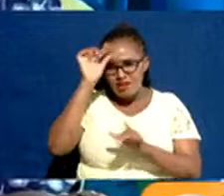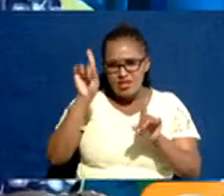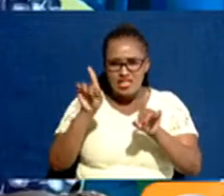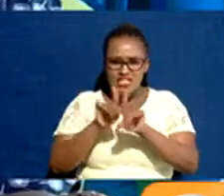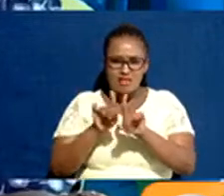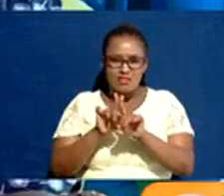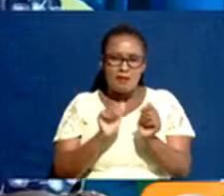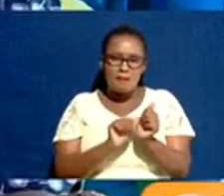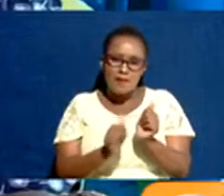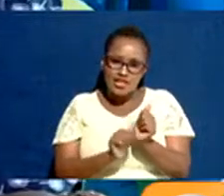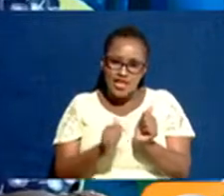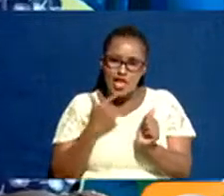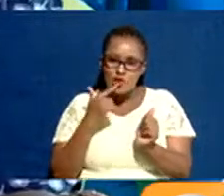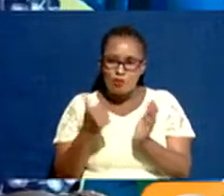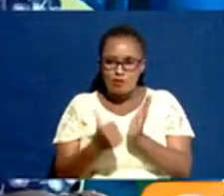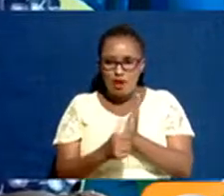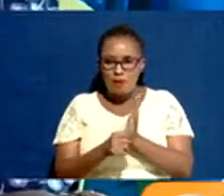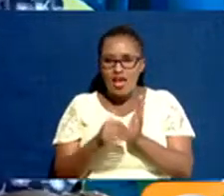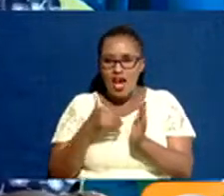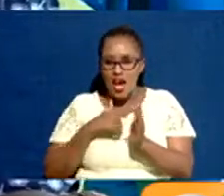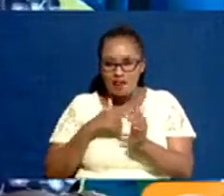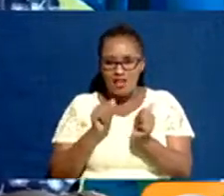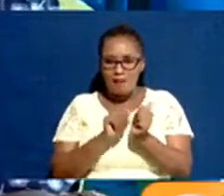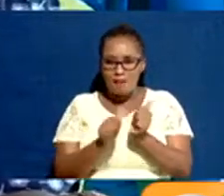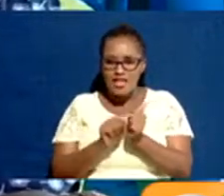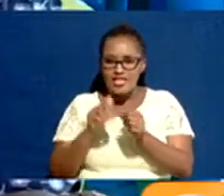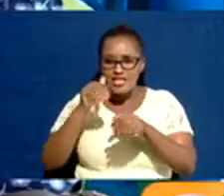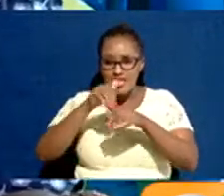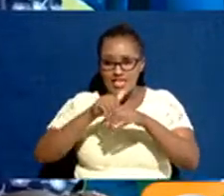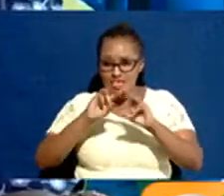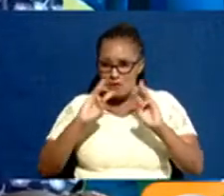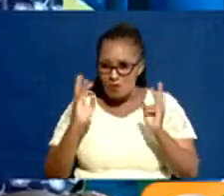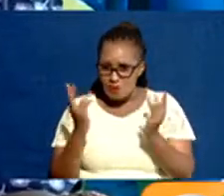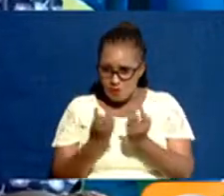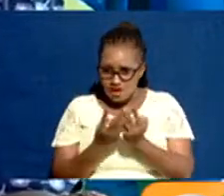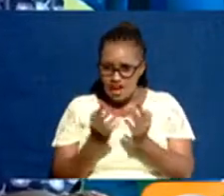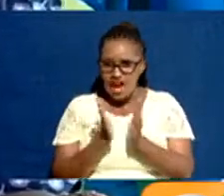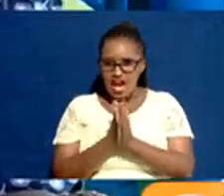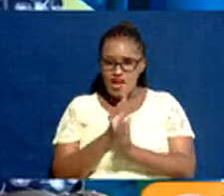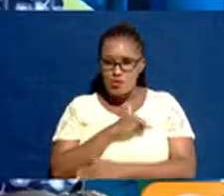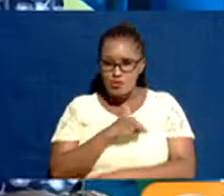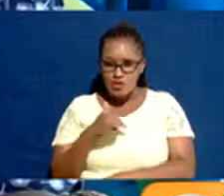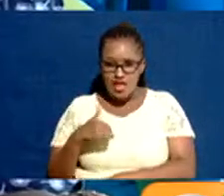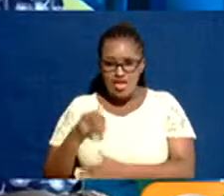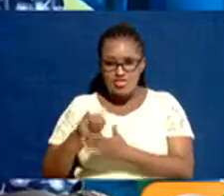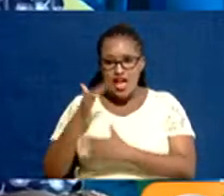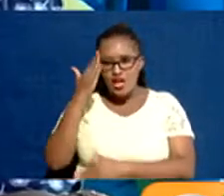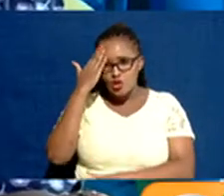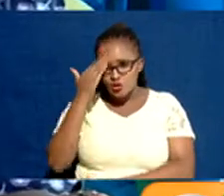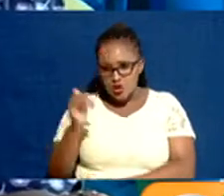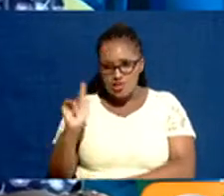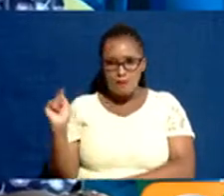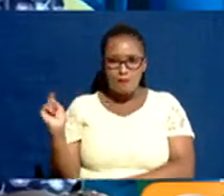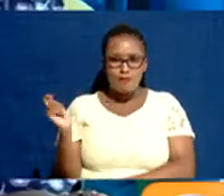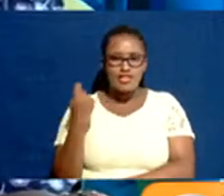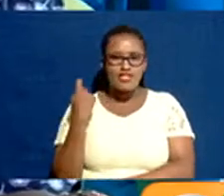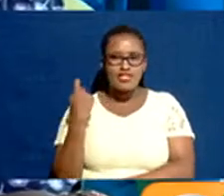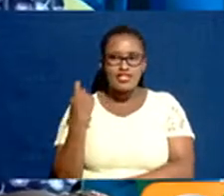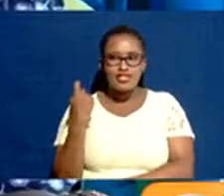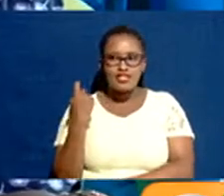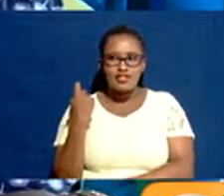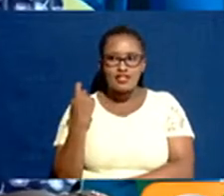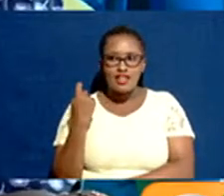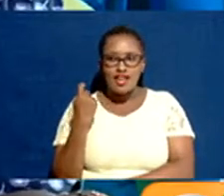problem of maize availability everywhere in the world. And that is why the president sent